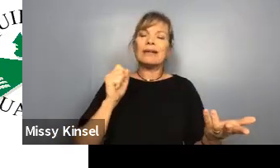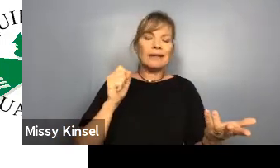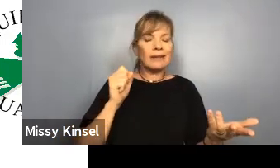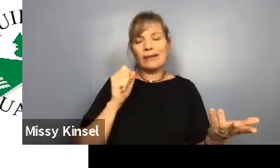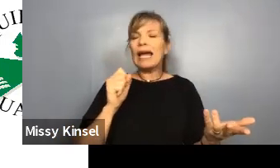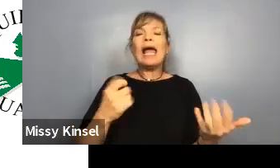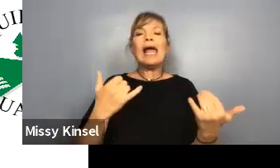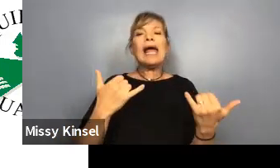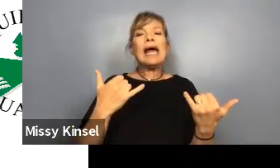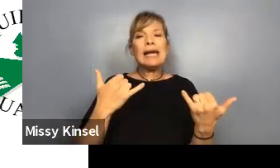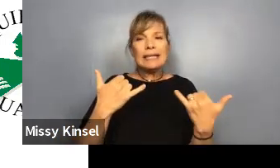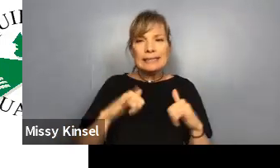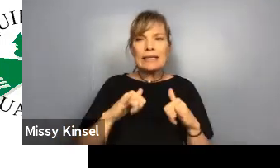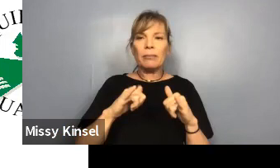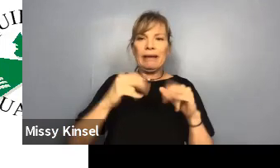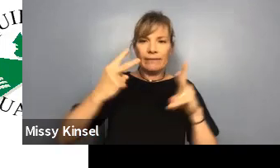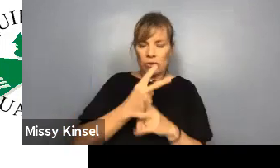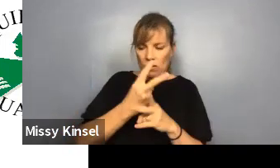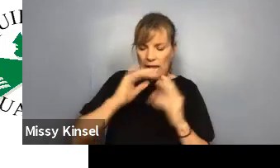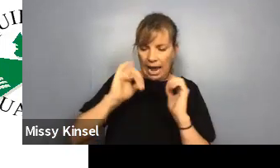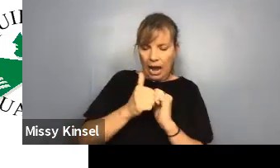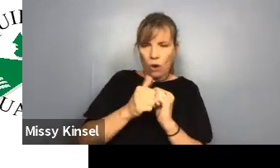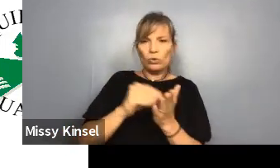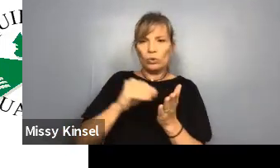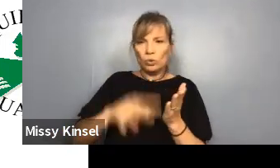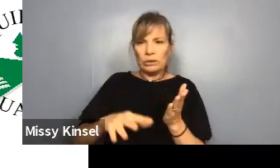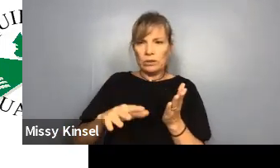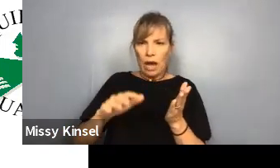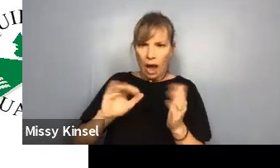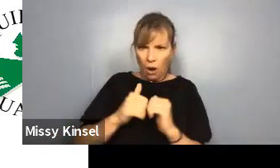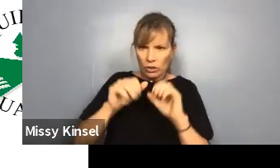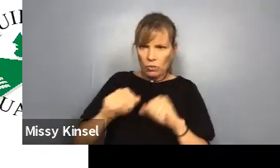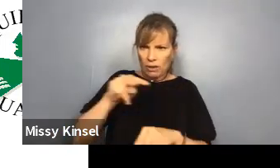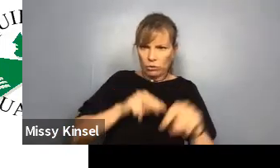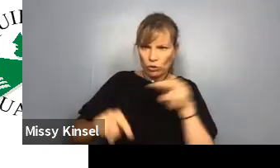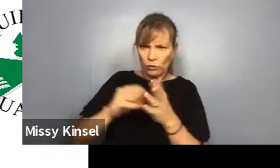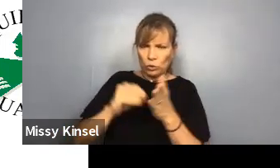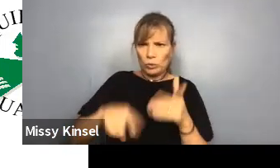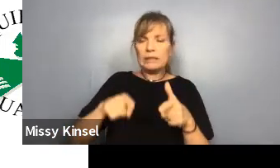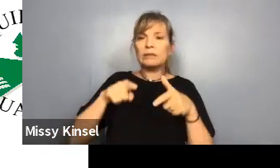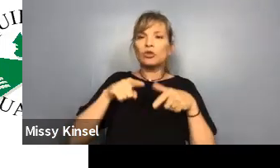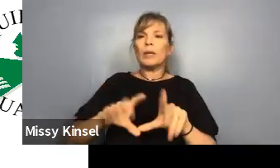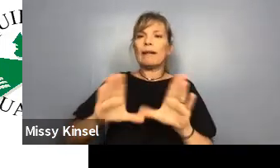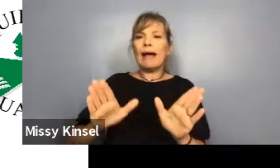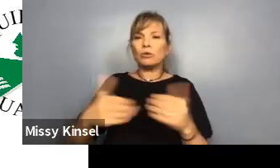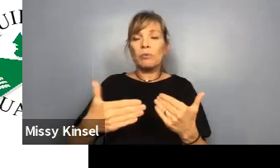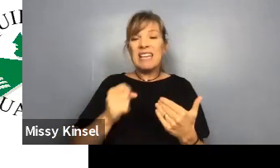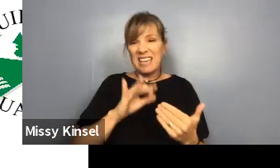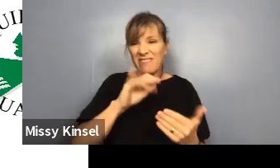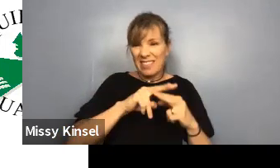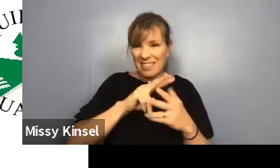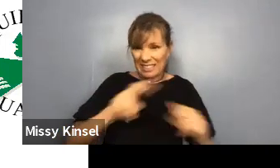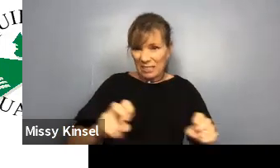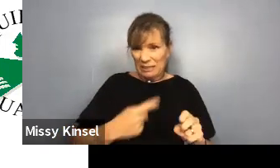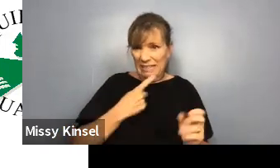it's still being figured out how students are going to be like observed in a classroom setting, if that's what the assessment needs to be. But